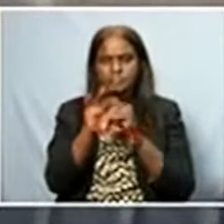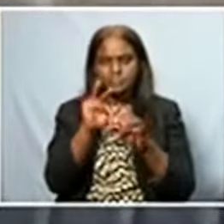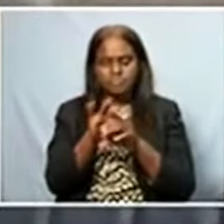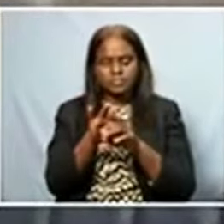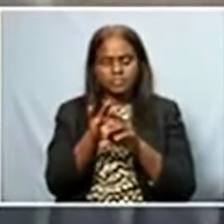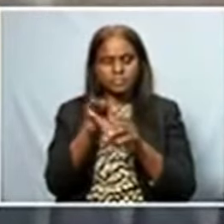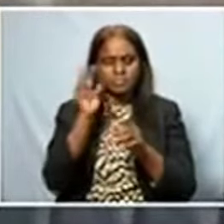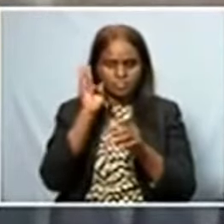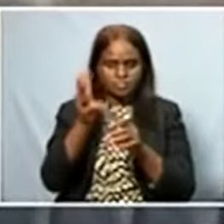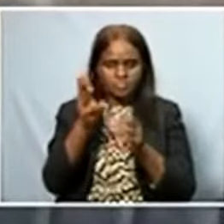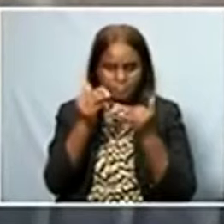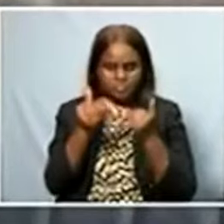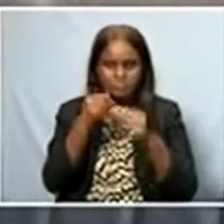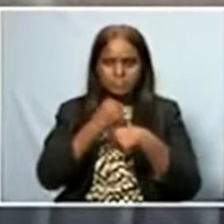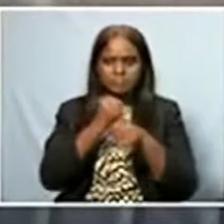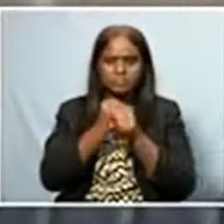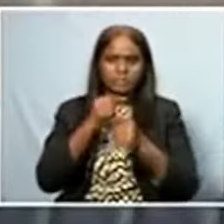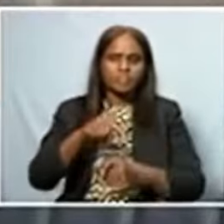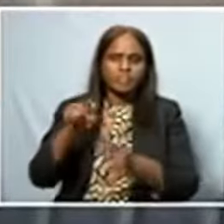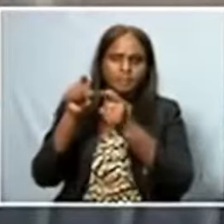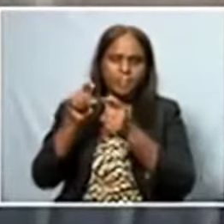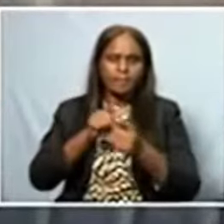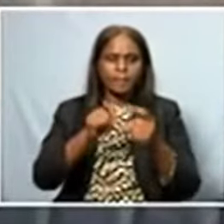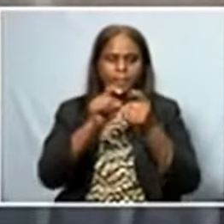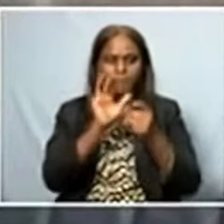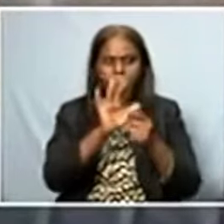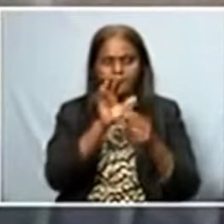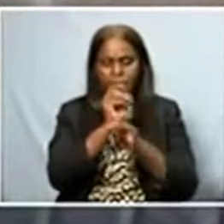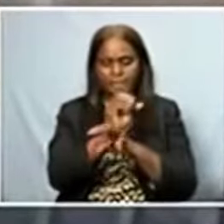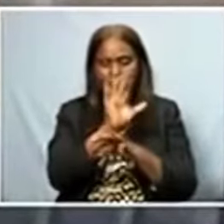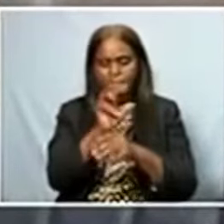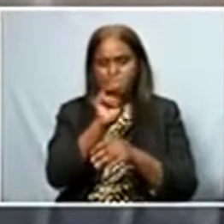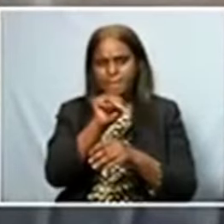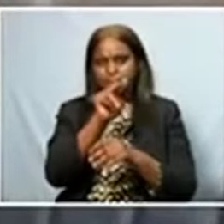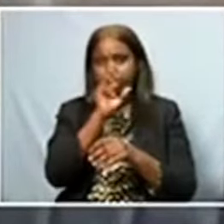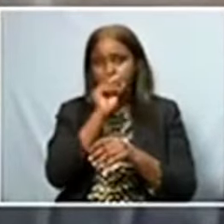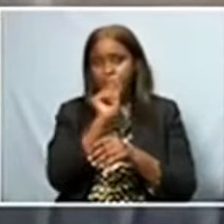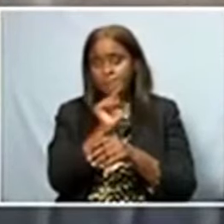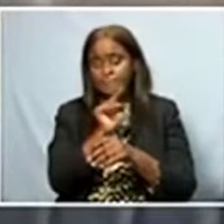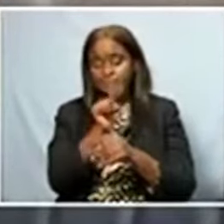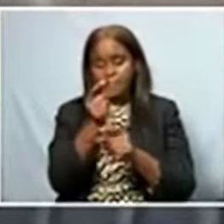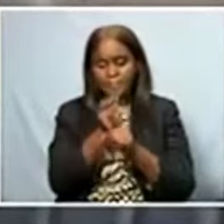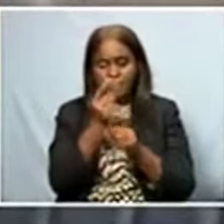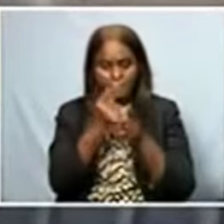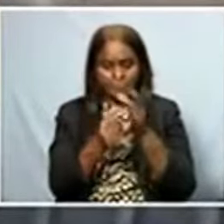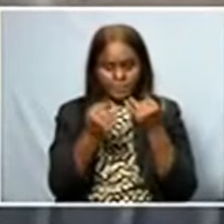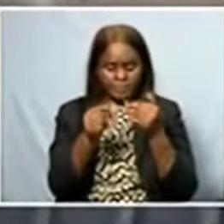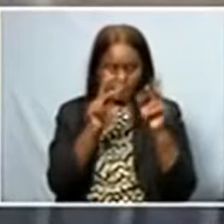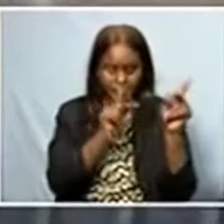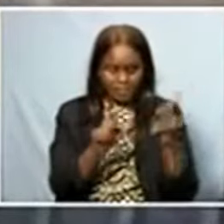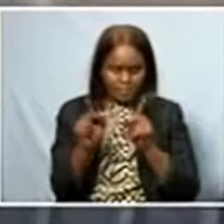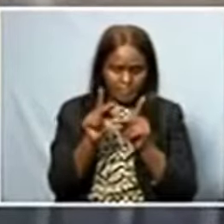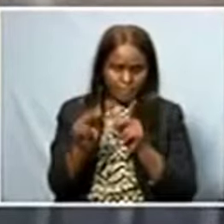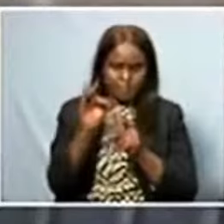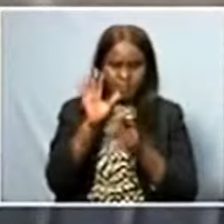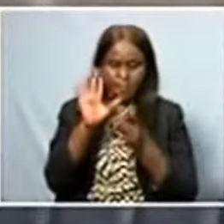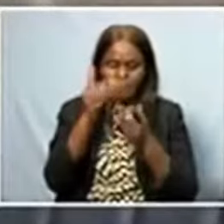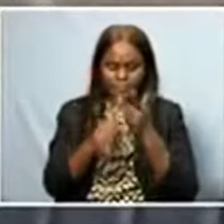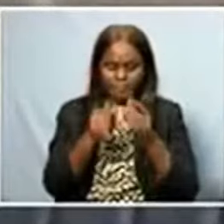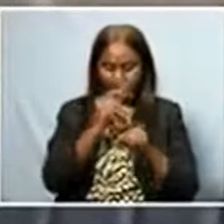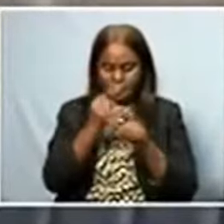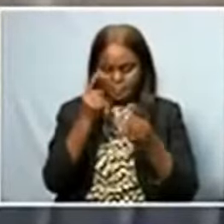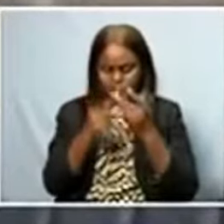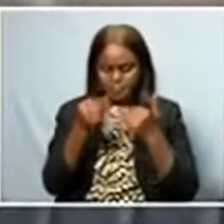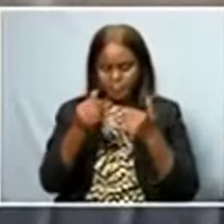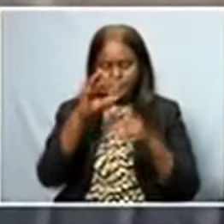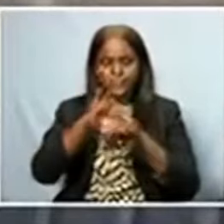will pose a challenge. Already, Mr. Speaker, from the performance of just doing